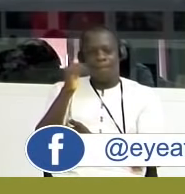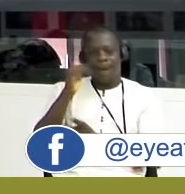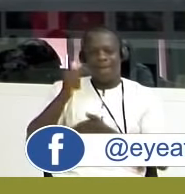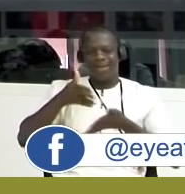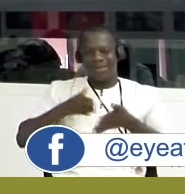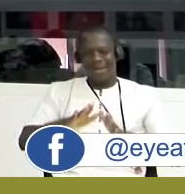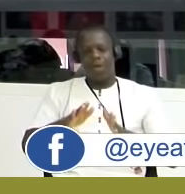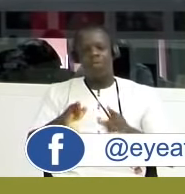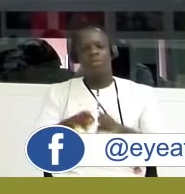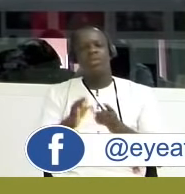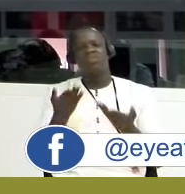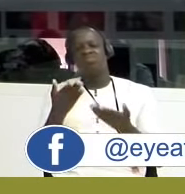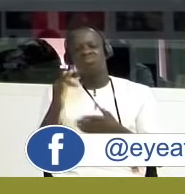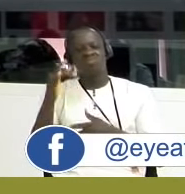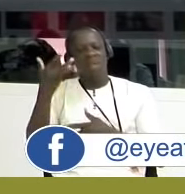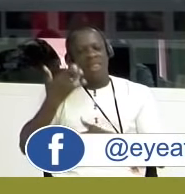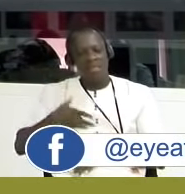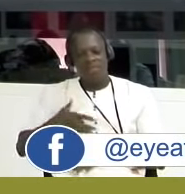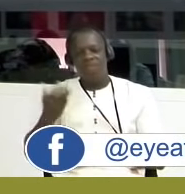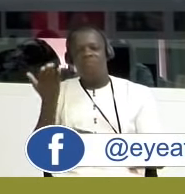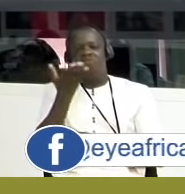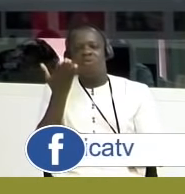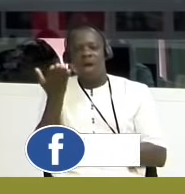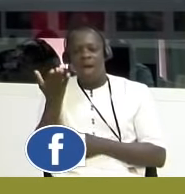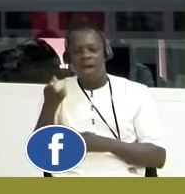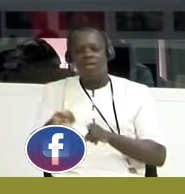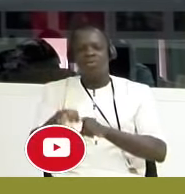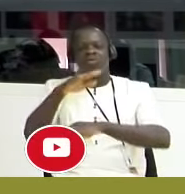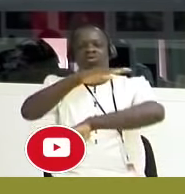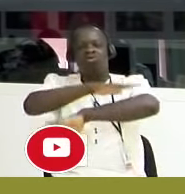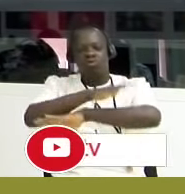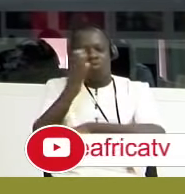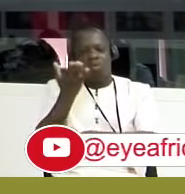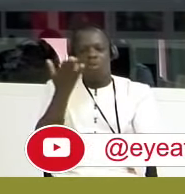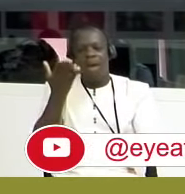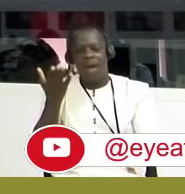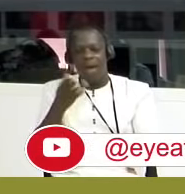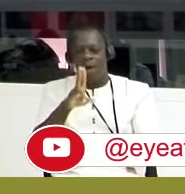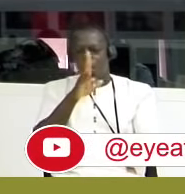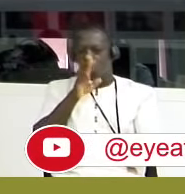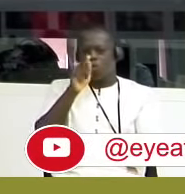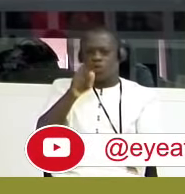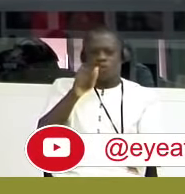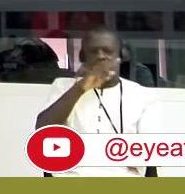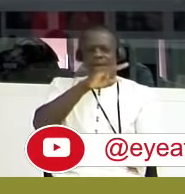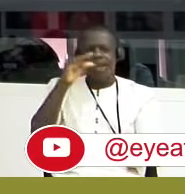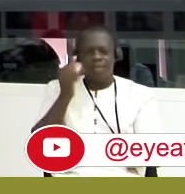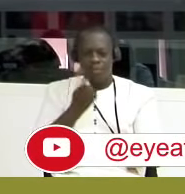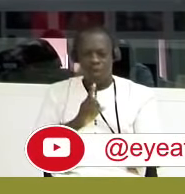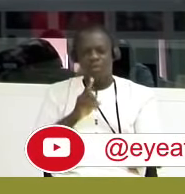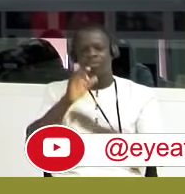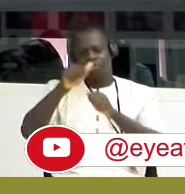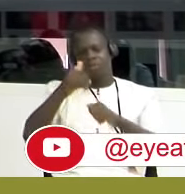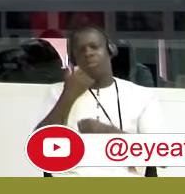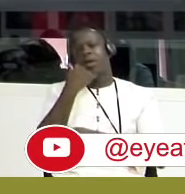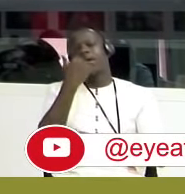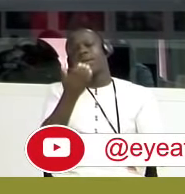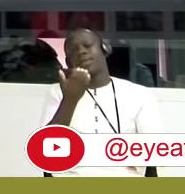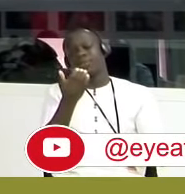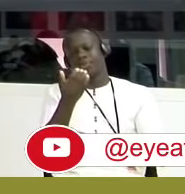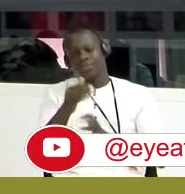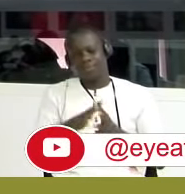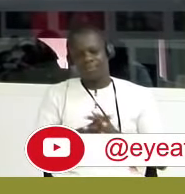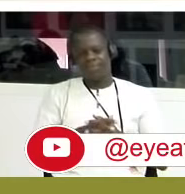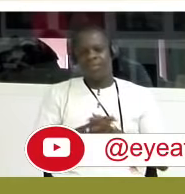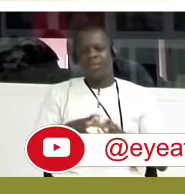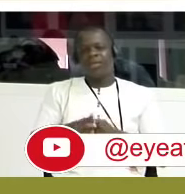before the commission, mm-hmm. so the commissioners would like to know who you are. Mm-hmm. So I'll ask you a few biographical details,